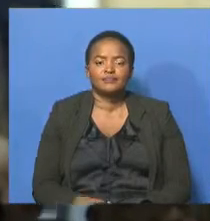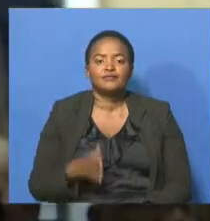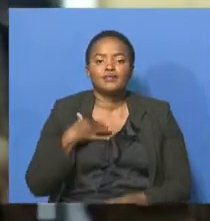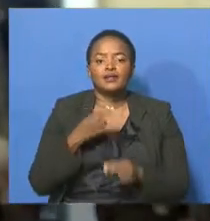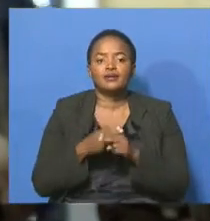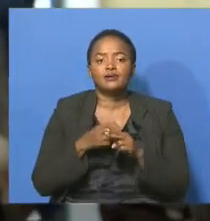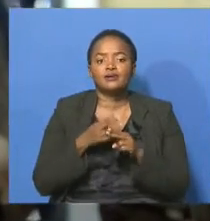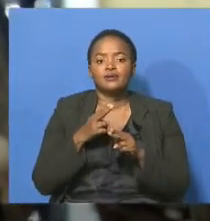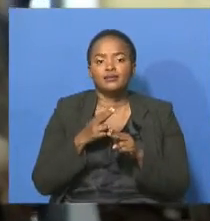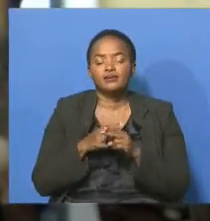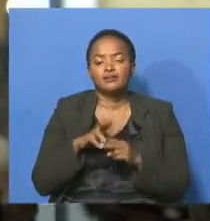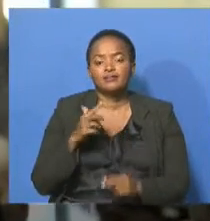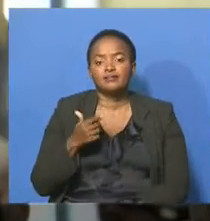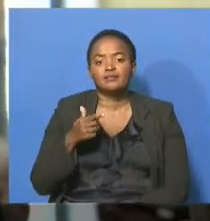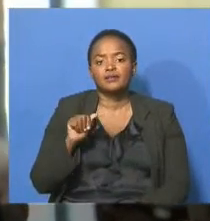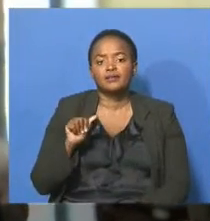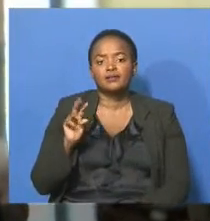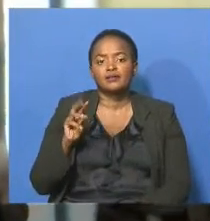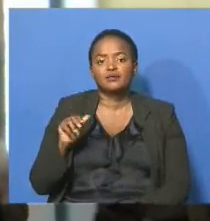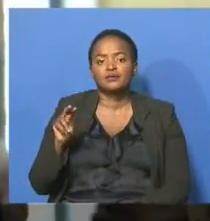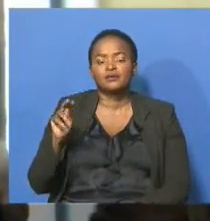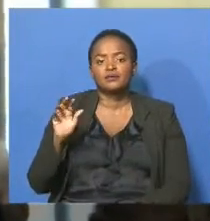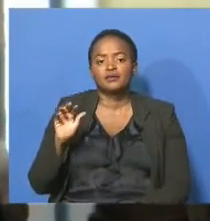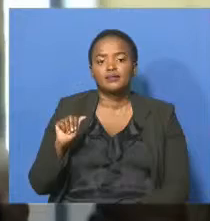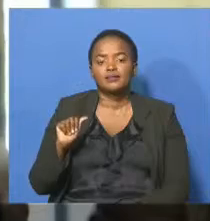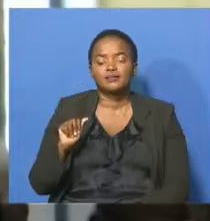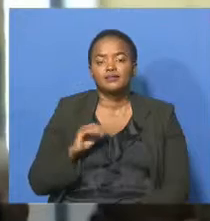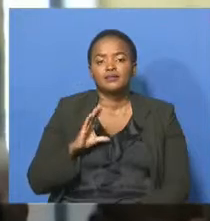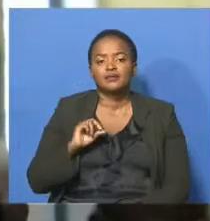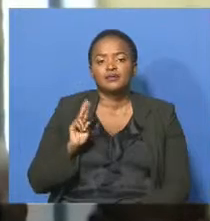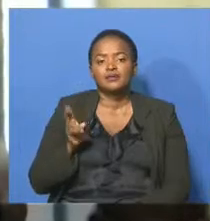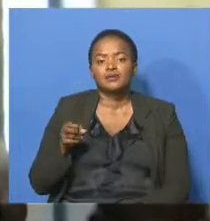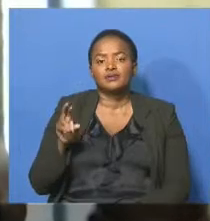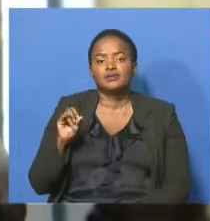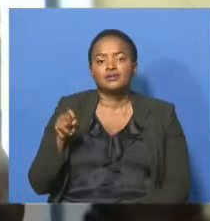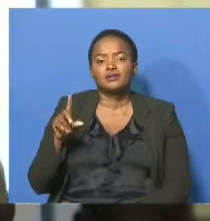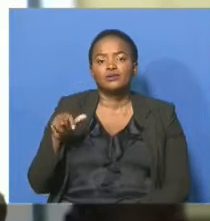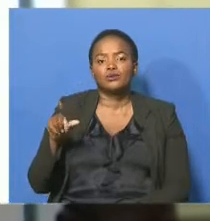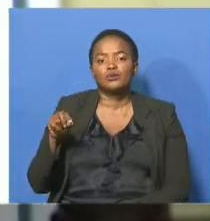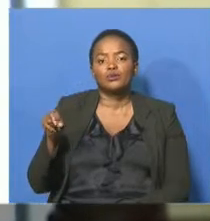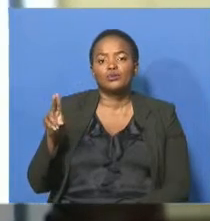Kibidwa Tawana, Timen Chilume.